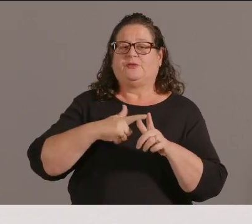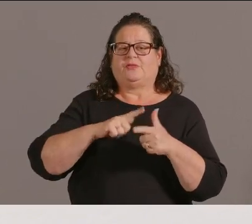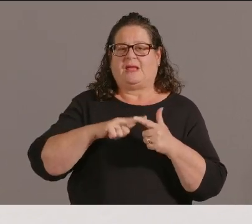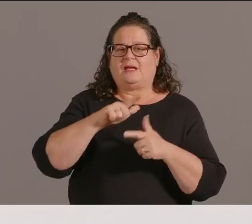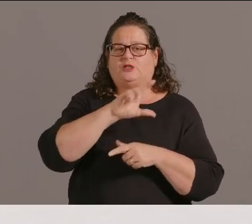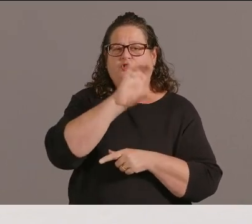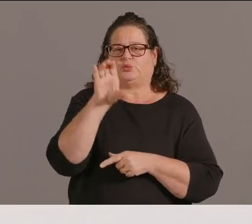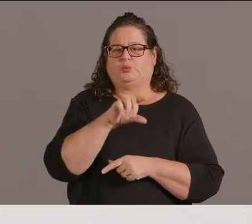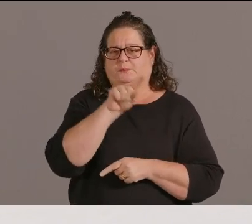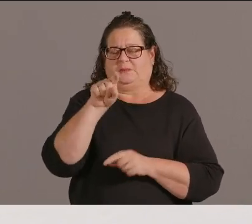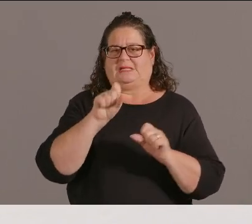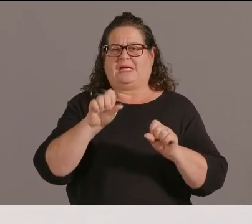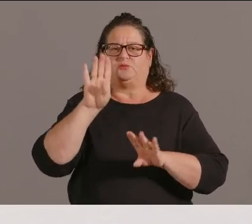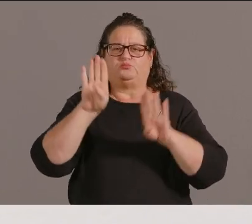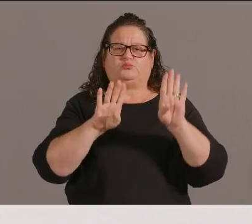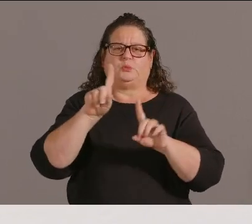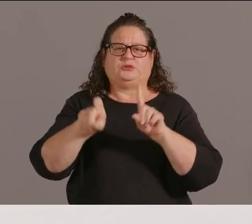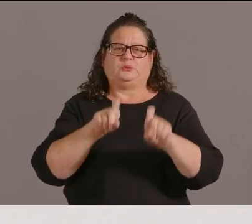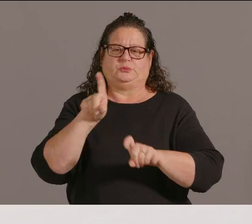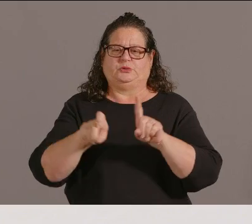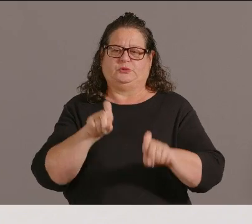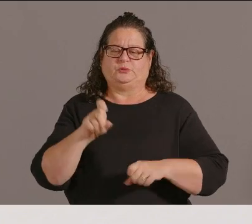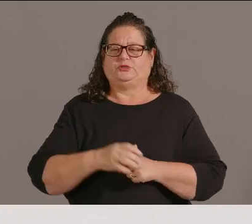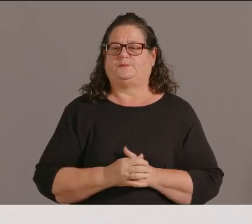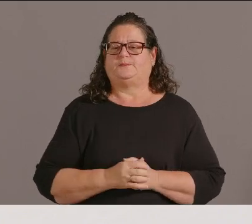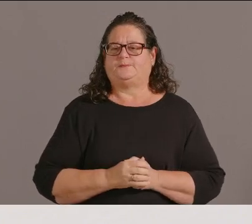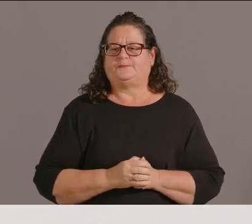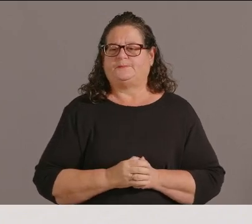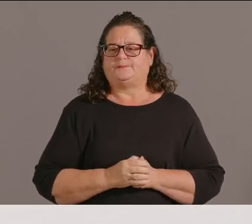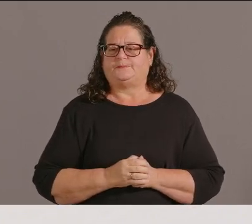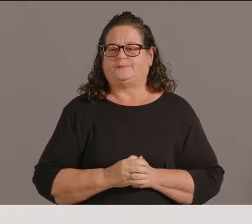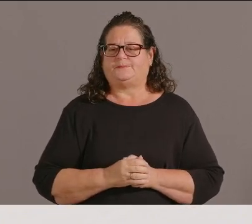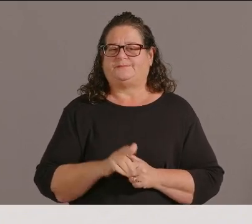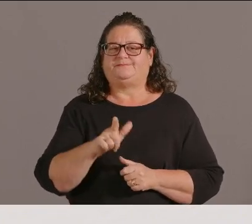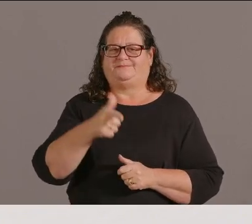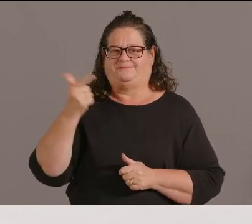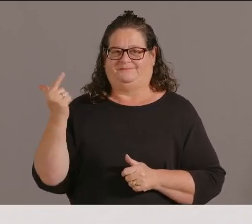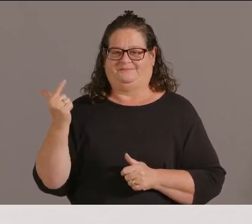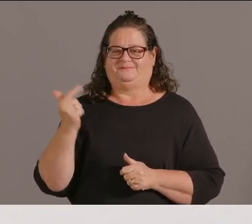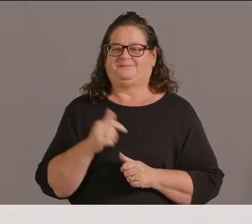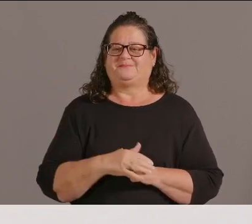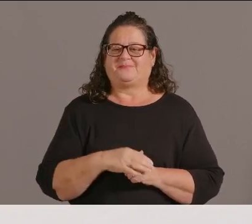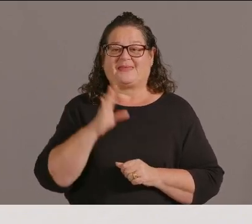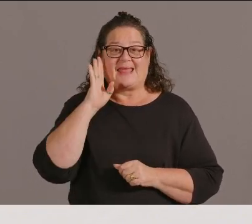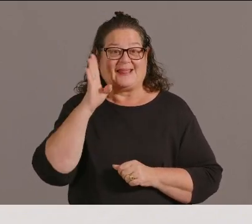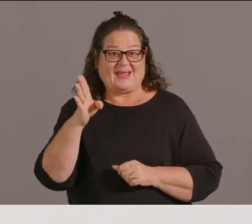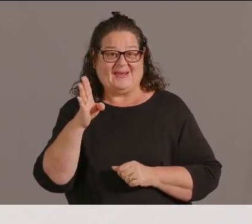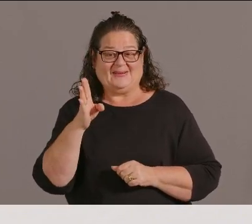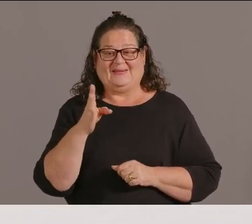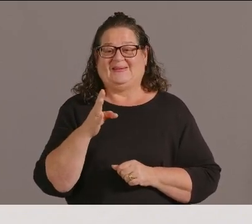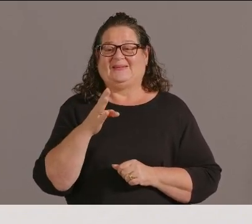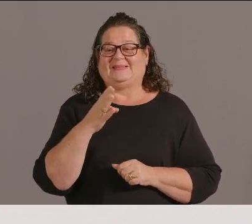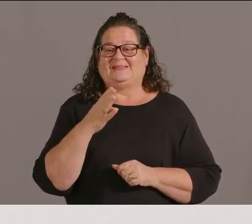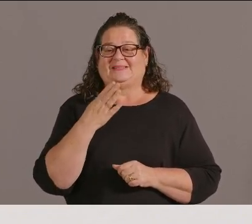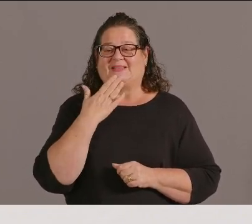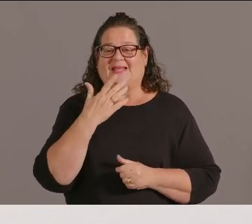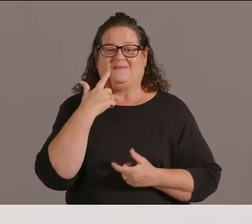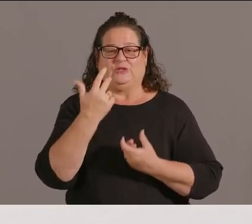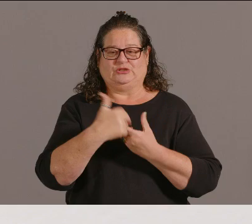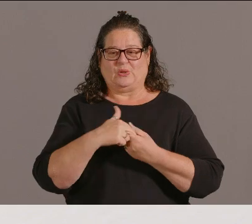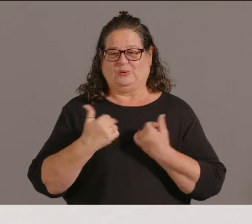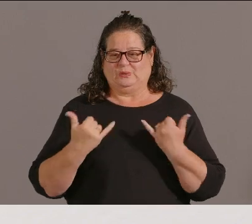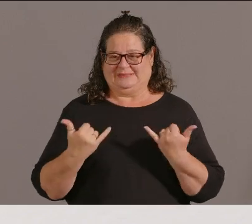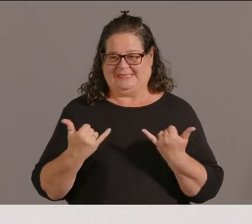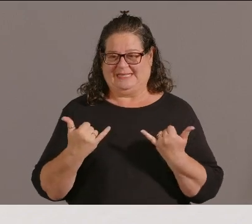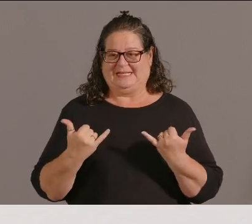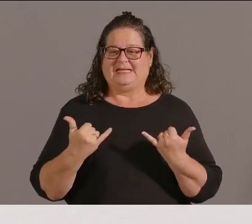Good afternoon, everybody, and thanks for joining us. For those that don't know me, I'm Dr. Cara Christ. I'm the director for the Arizona Department of Health Services, and